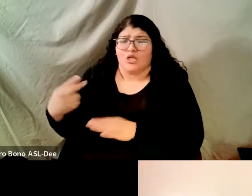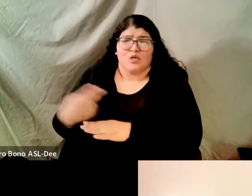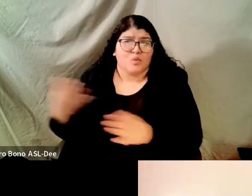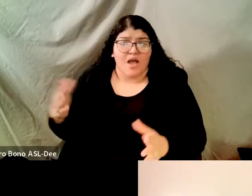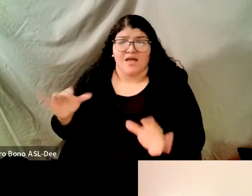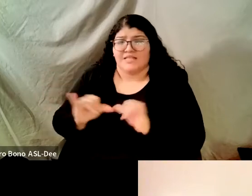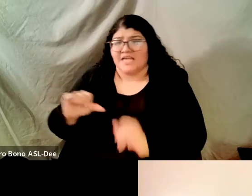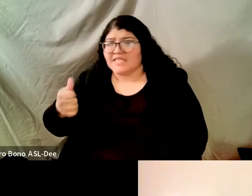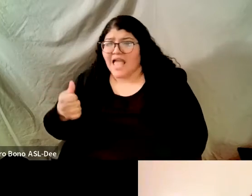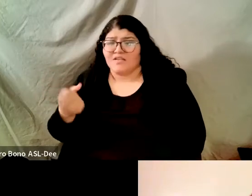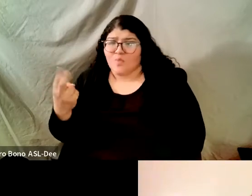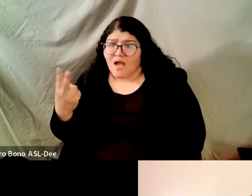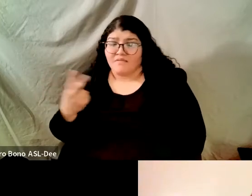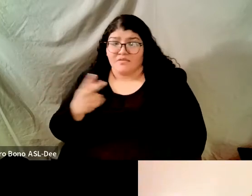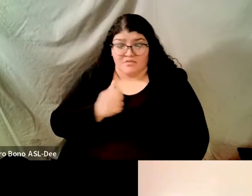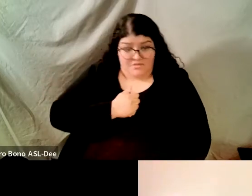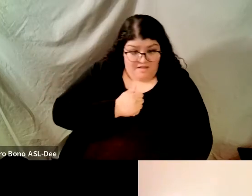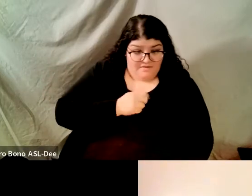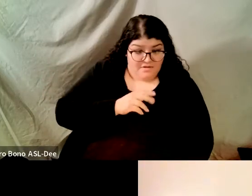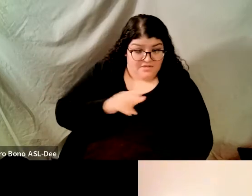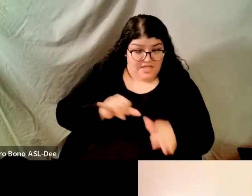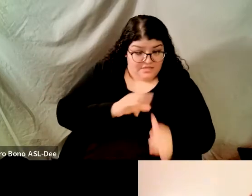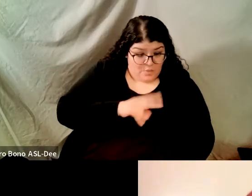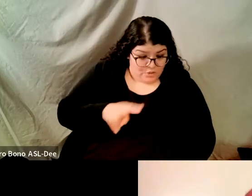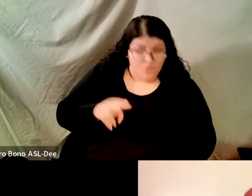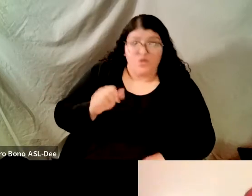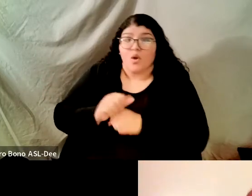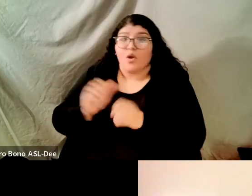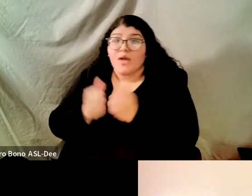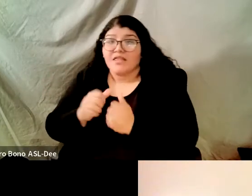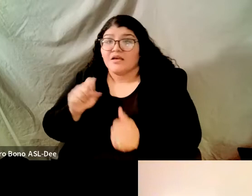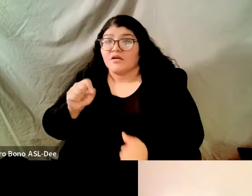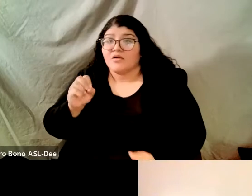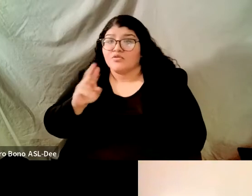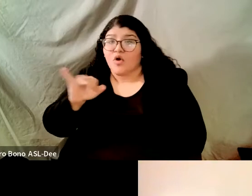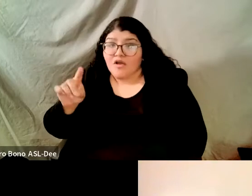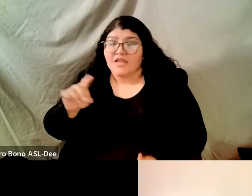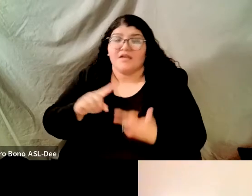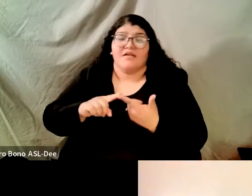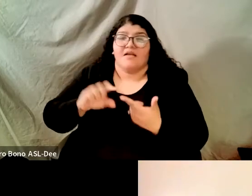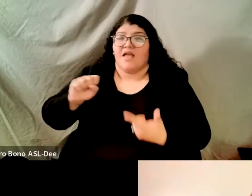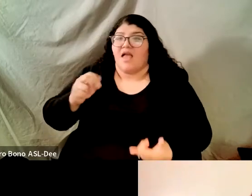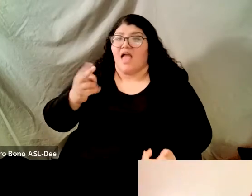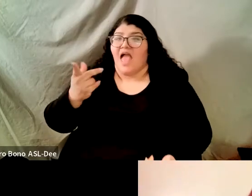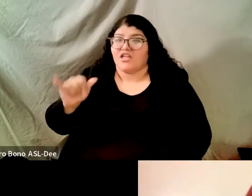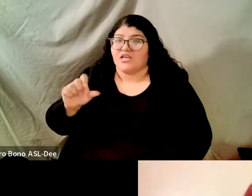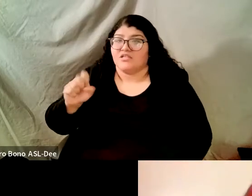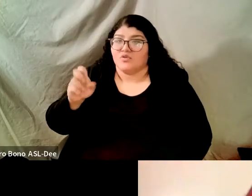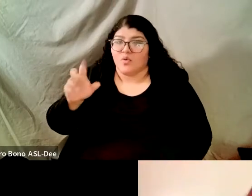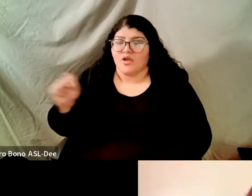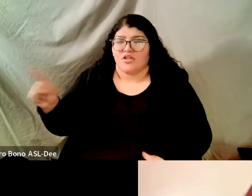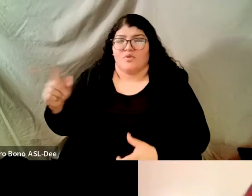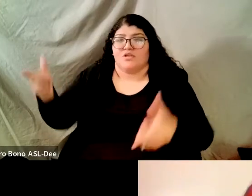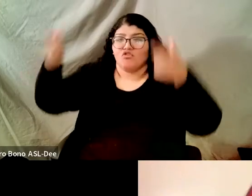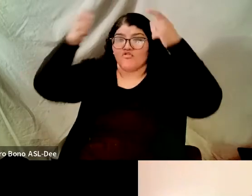models. She was a size 22. She worked with Torrid. She worked with Ashley Stewart. She was crowned the first Miss Plus America